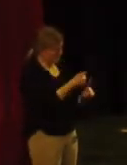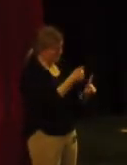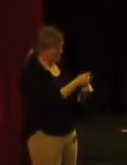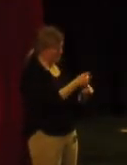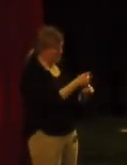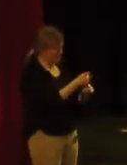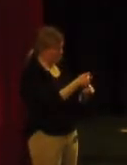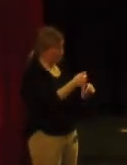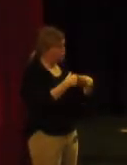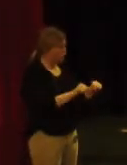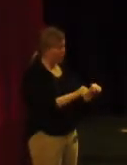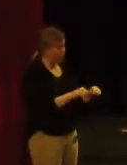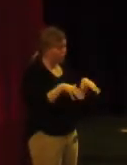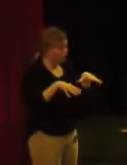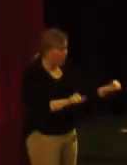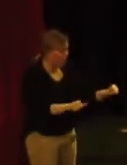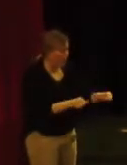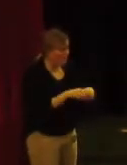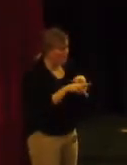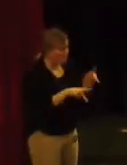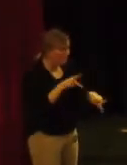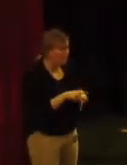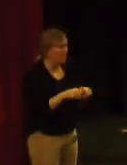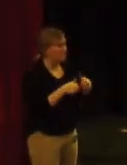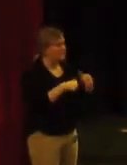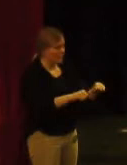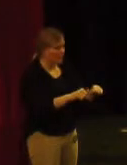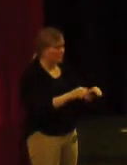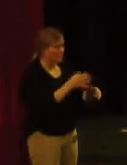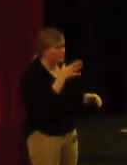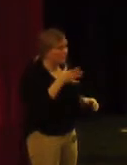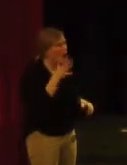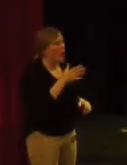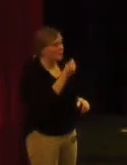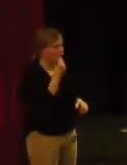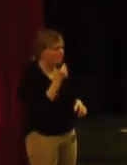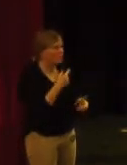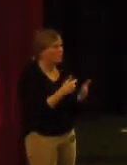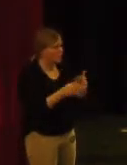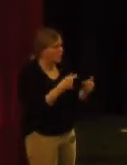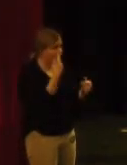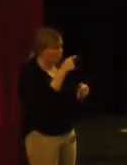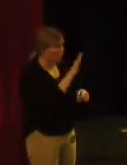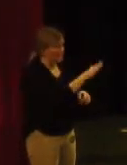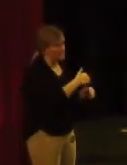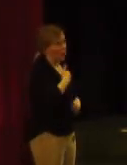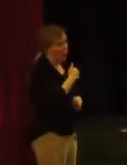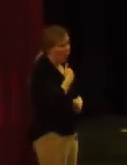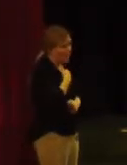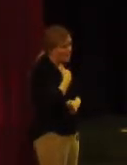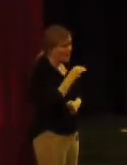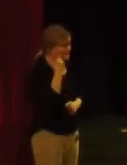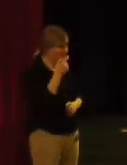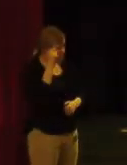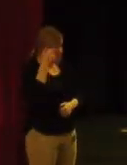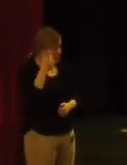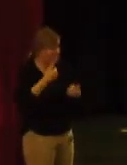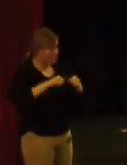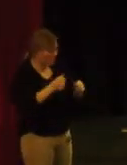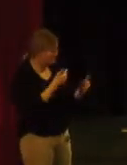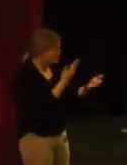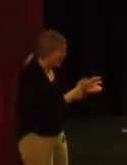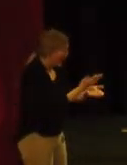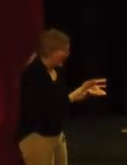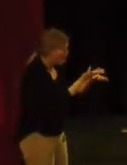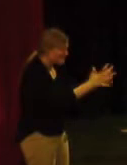needed to take over, food, farms, people, stuff that he needed for his army. The Mexican government was trying to stop him and didn't really care